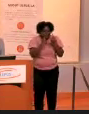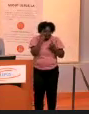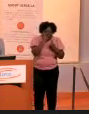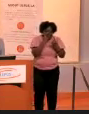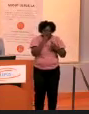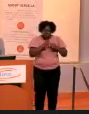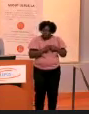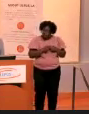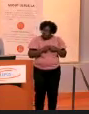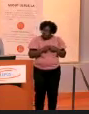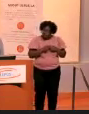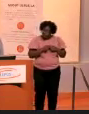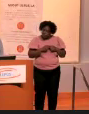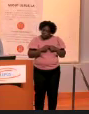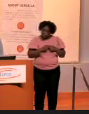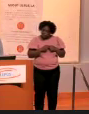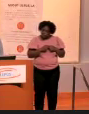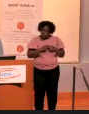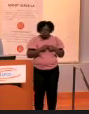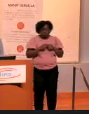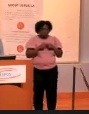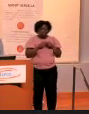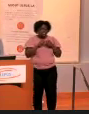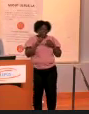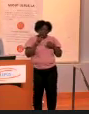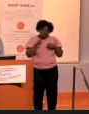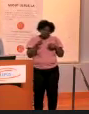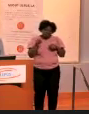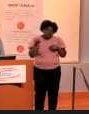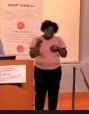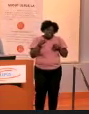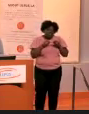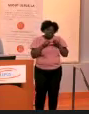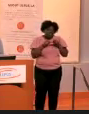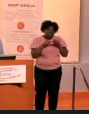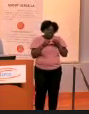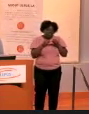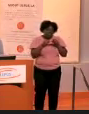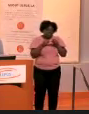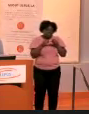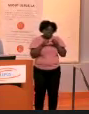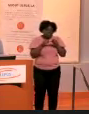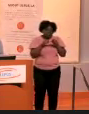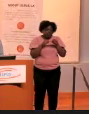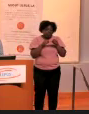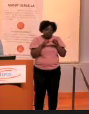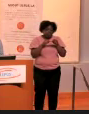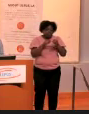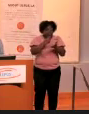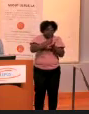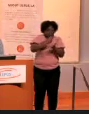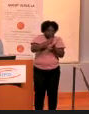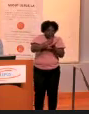highlight here is this is a long-term treatment. That when we start people on these